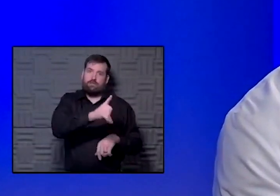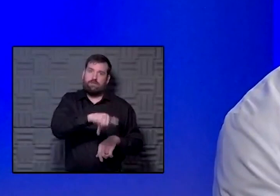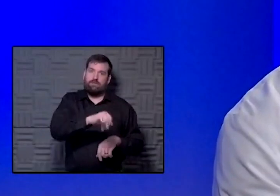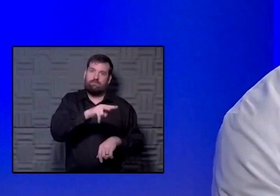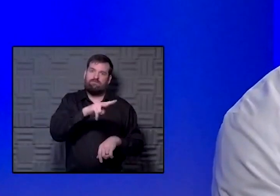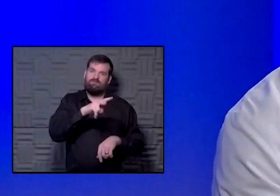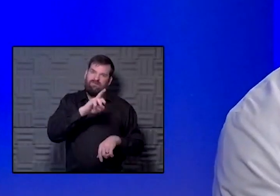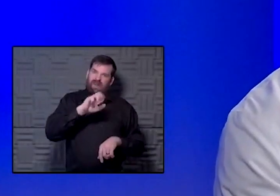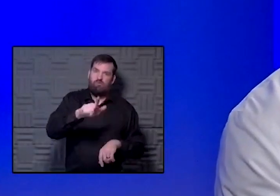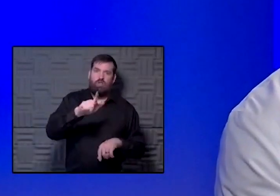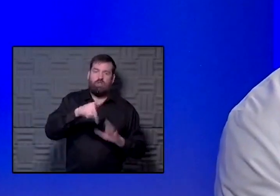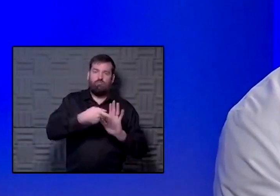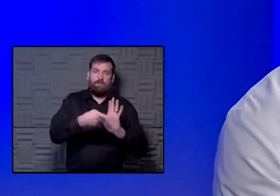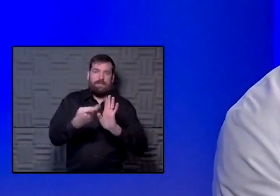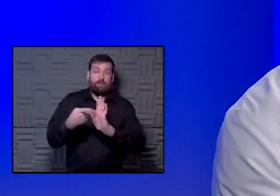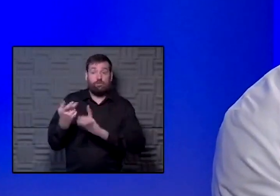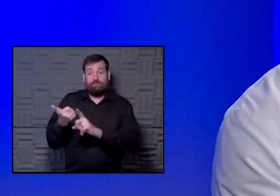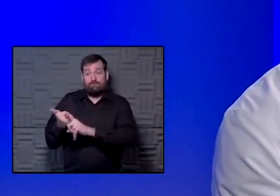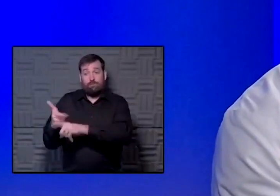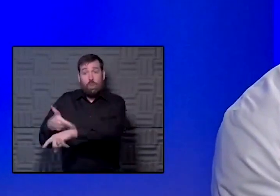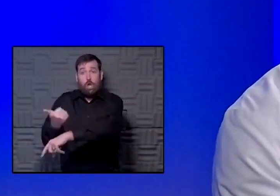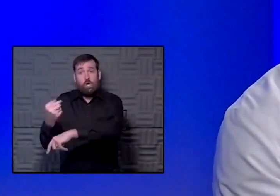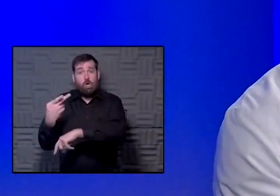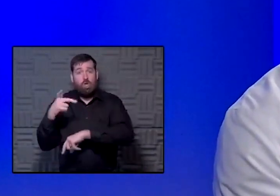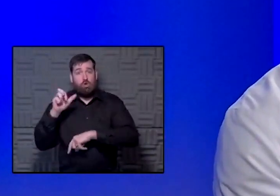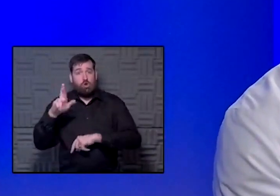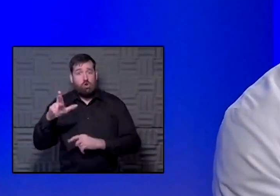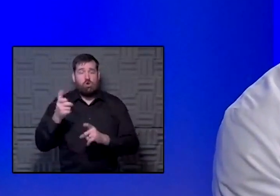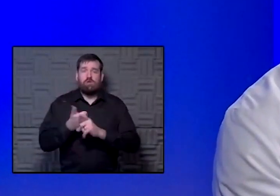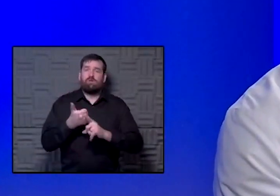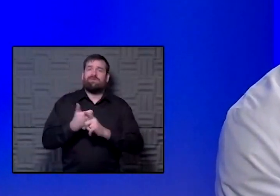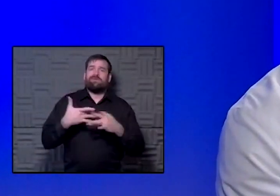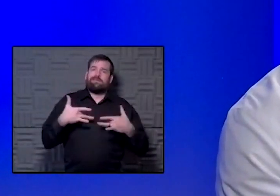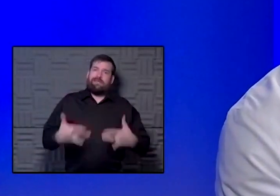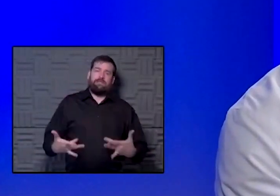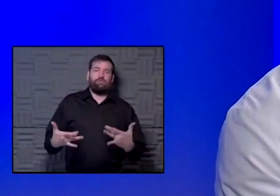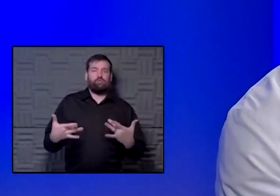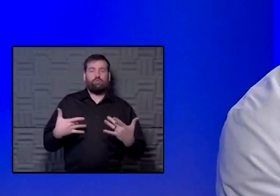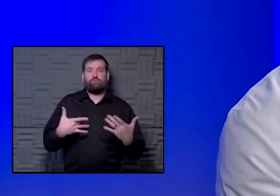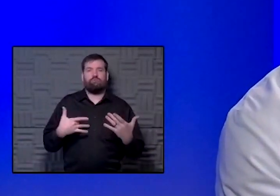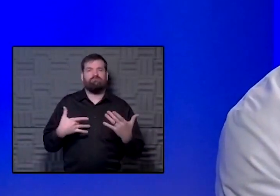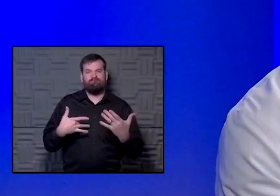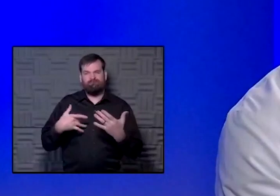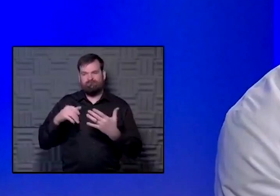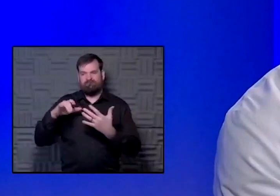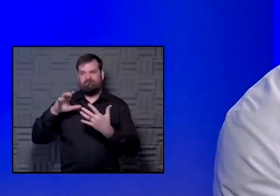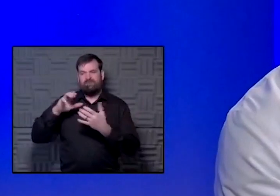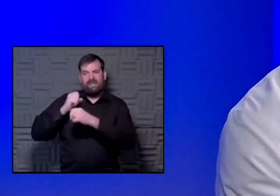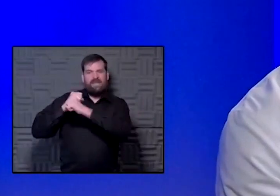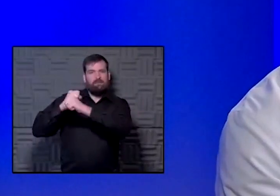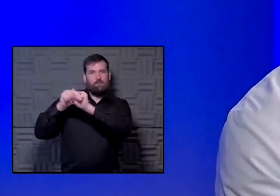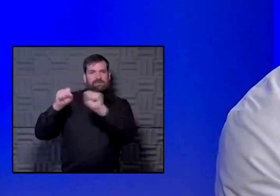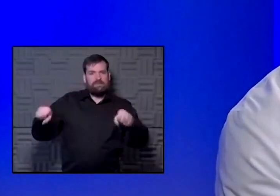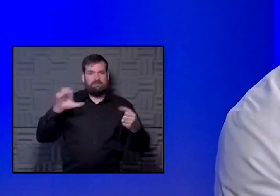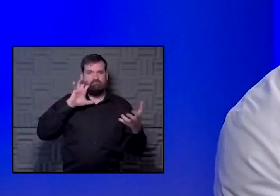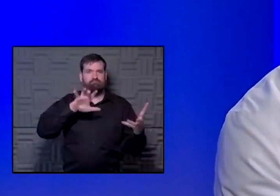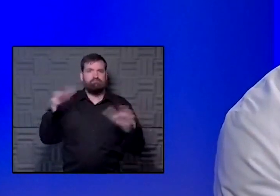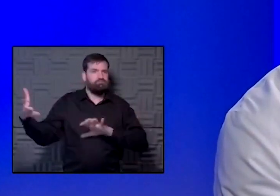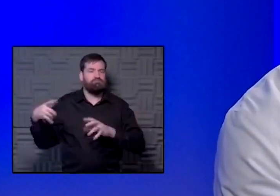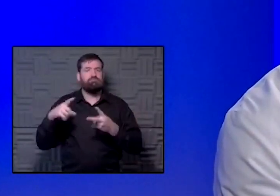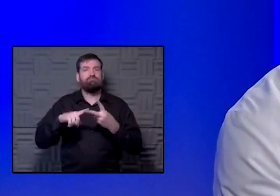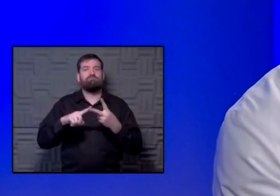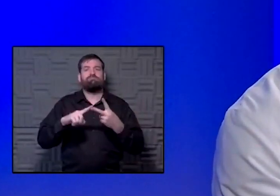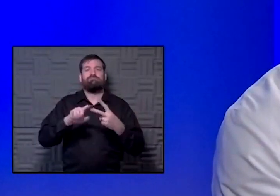viral replication. The long haulers, that tends to be more of a consequence of that immune dysregulation and that